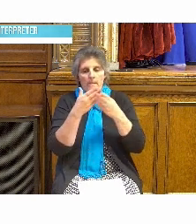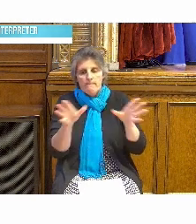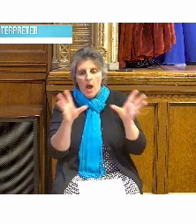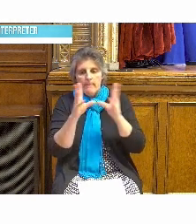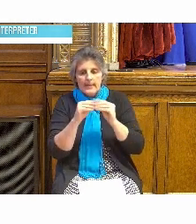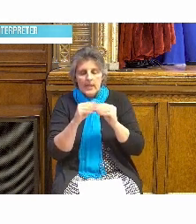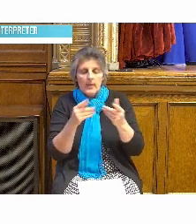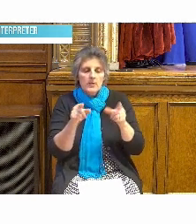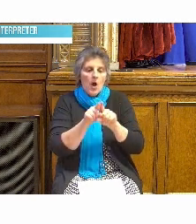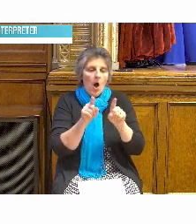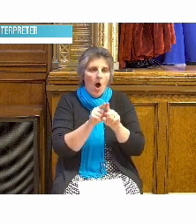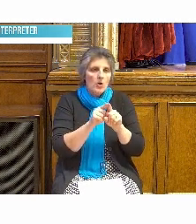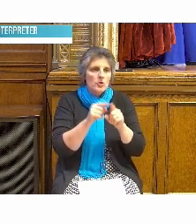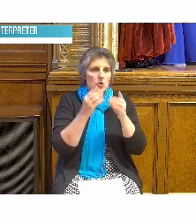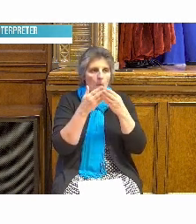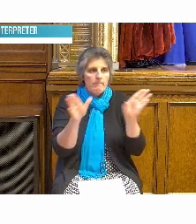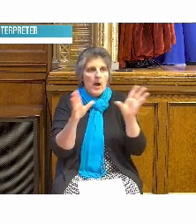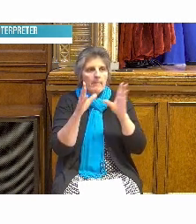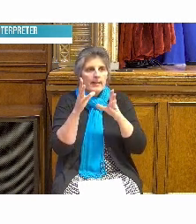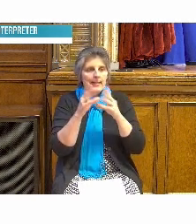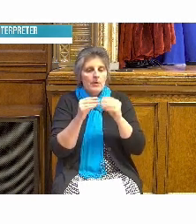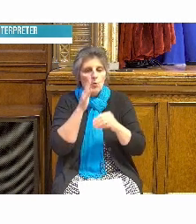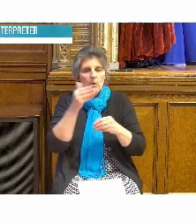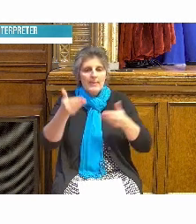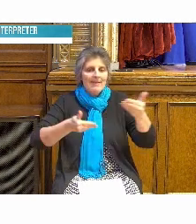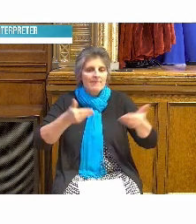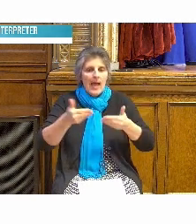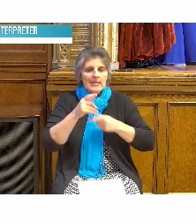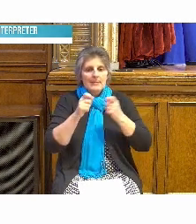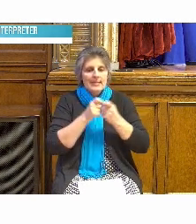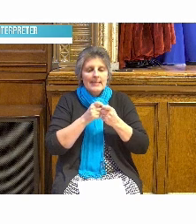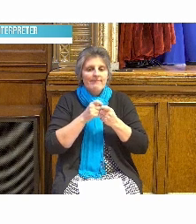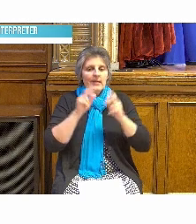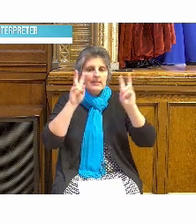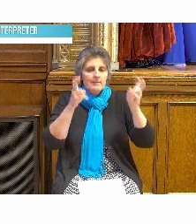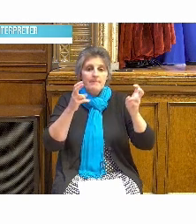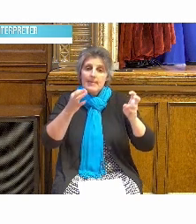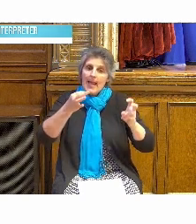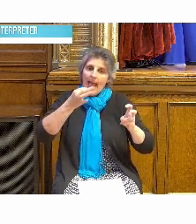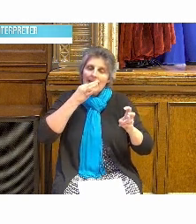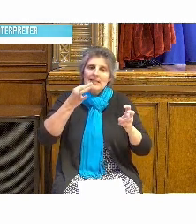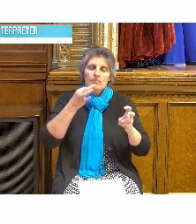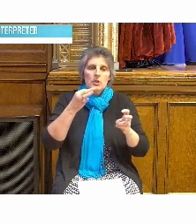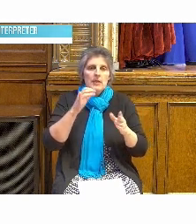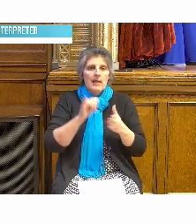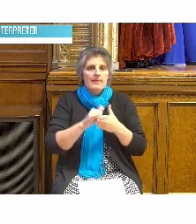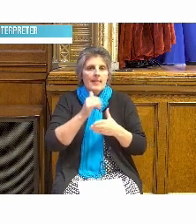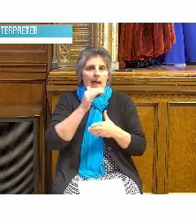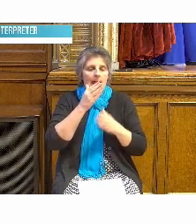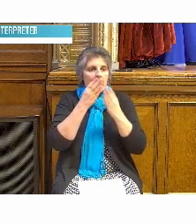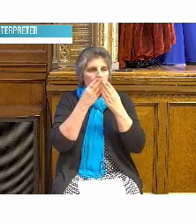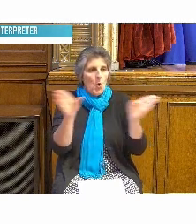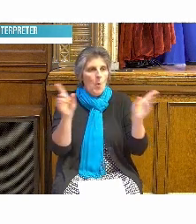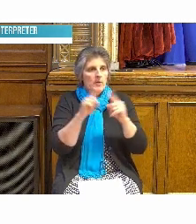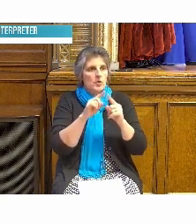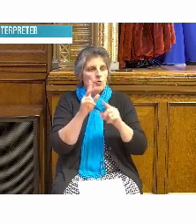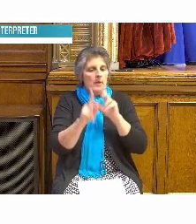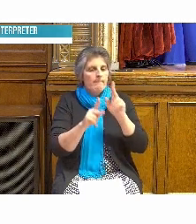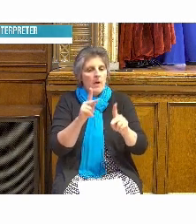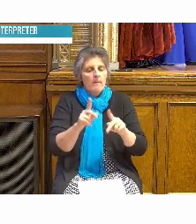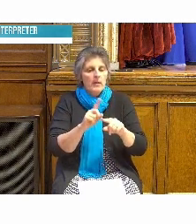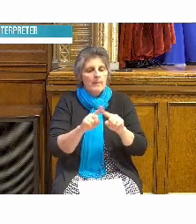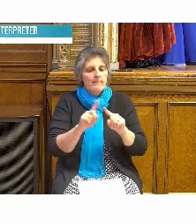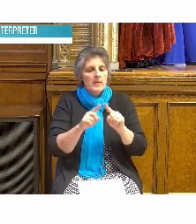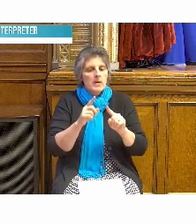hearings. Also, public hearings where we invited specific subject matter experts, where, of course, it's open to the public, but there